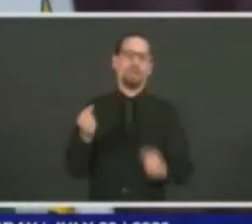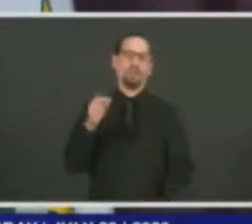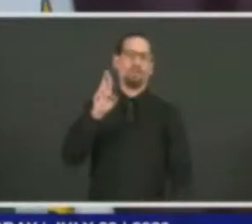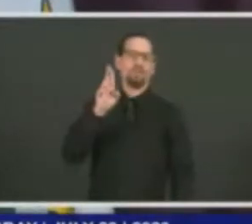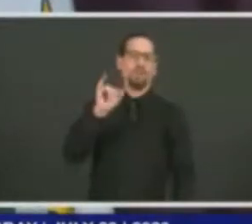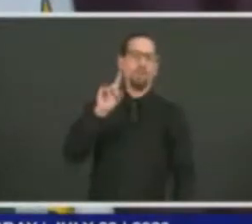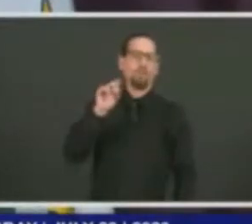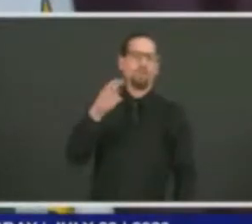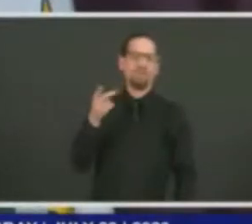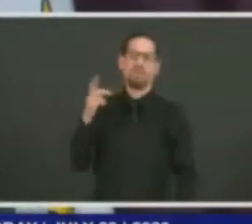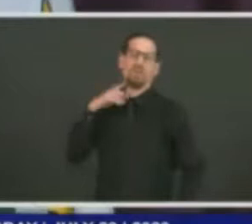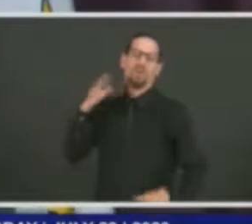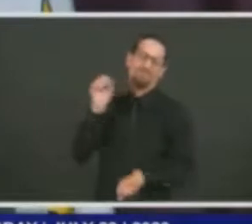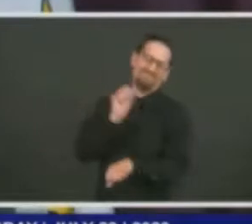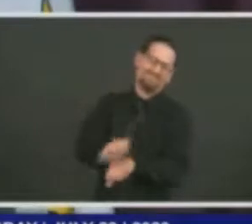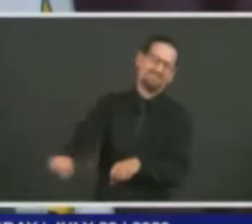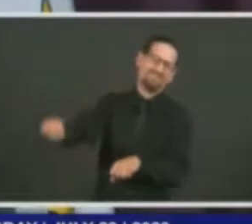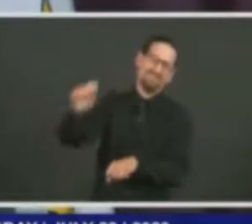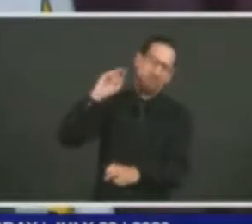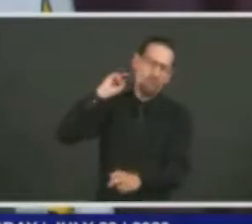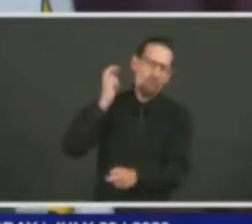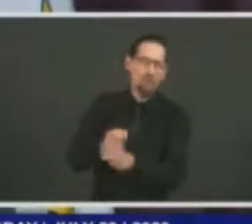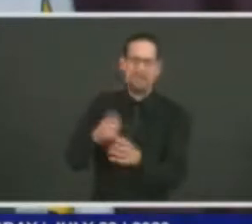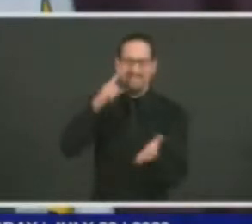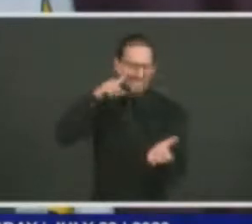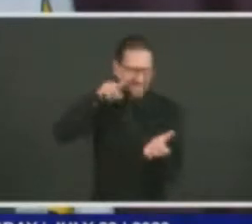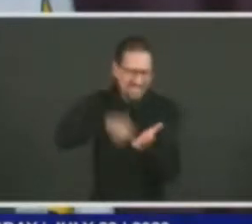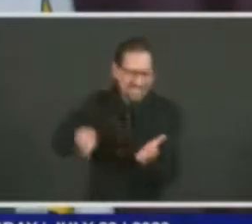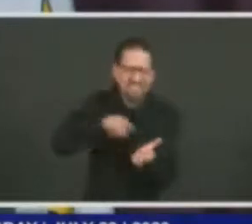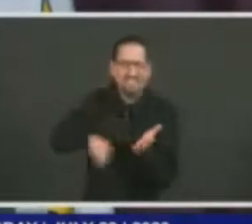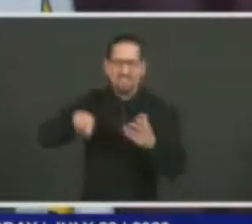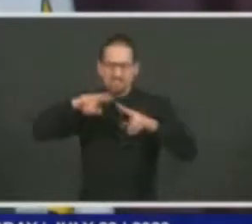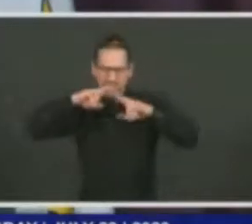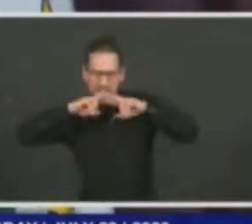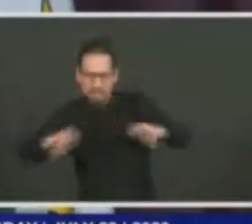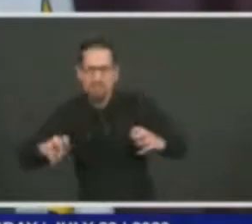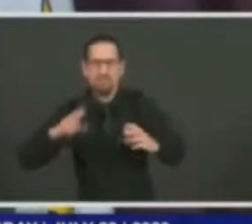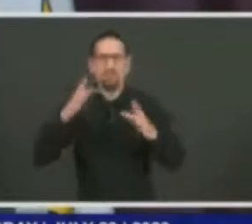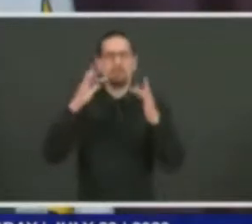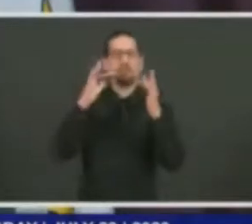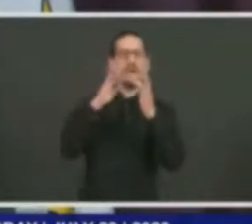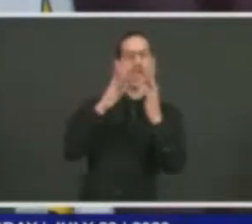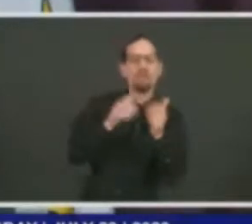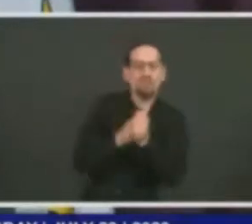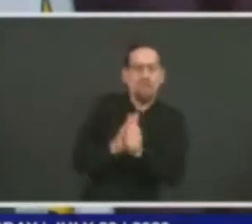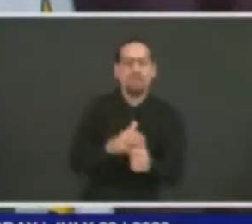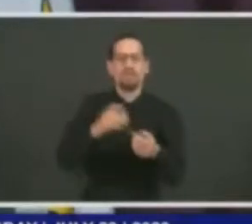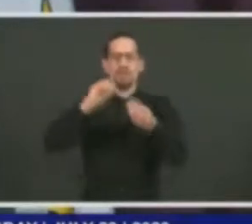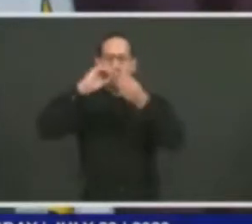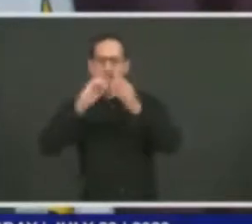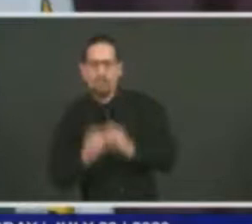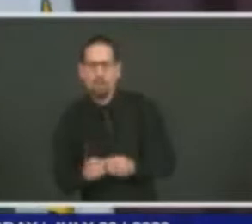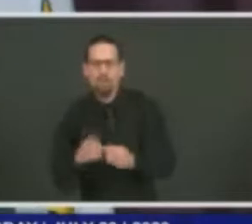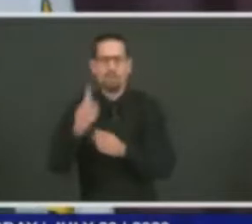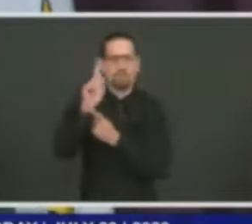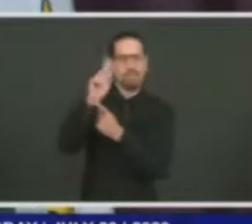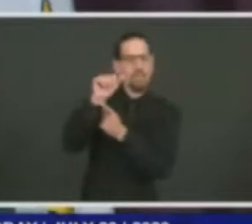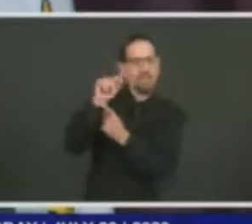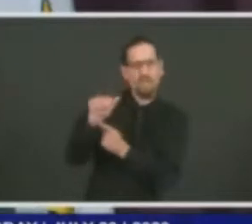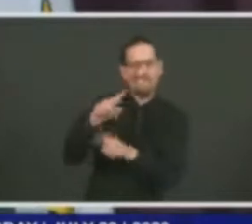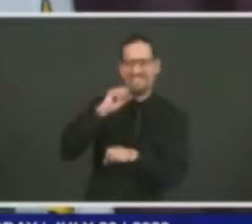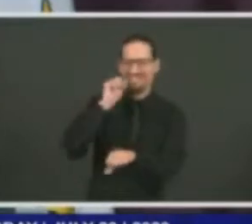deep dive into the data and looking very carefully through the contact tracing of more